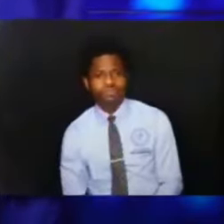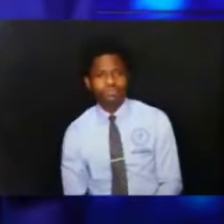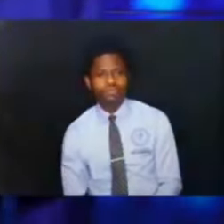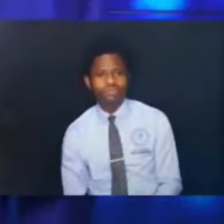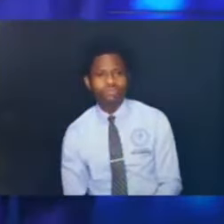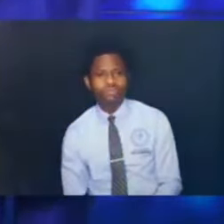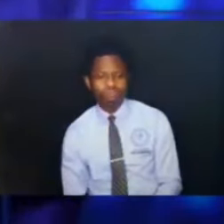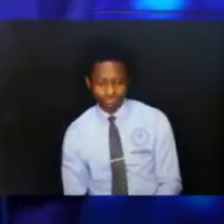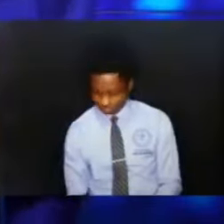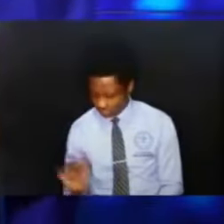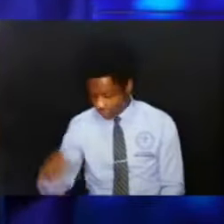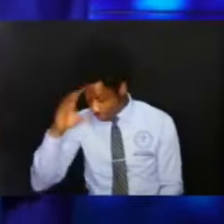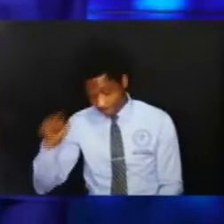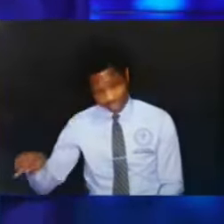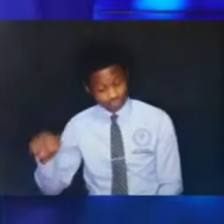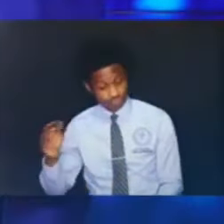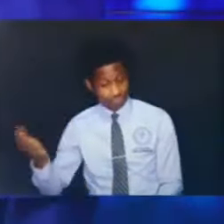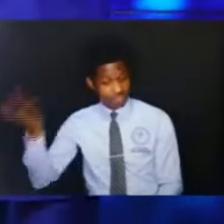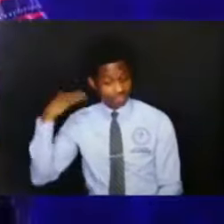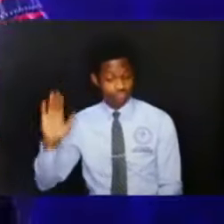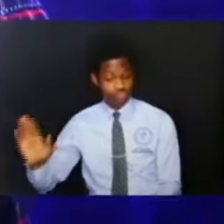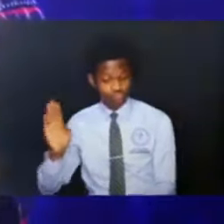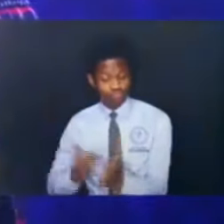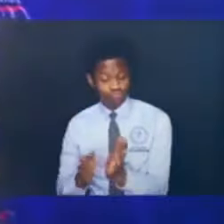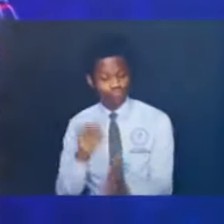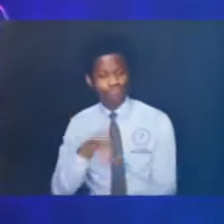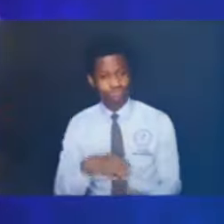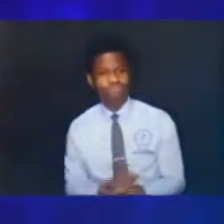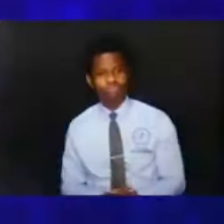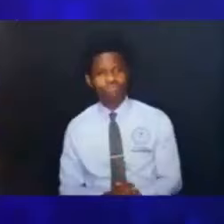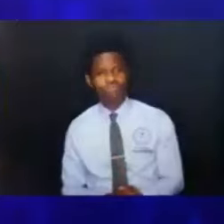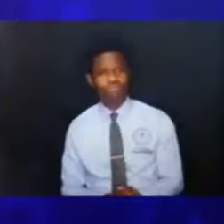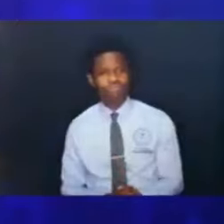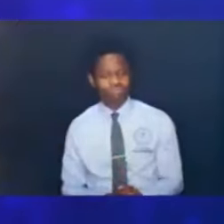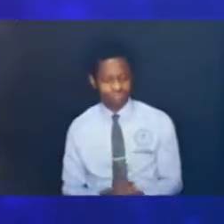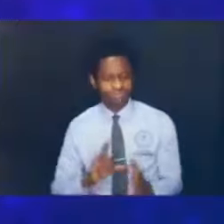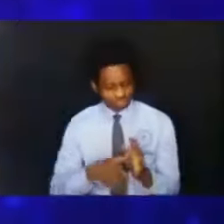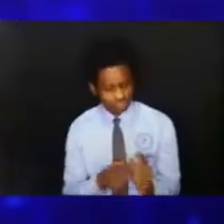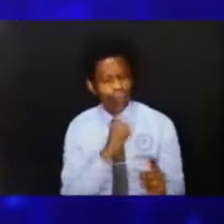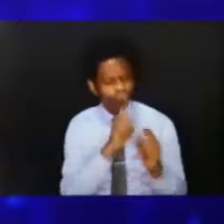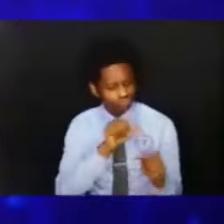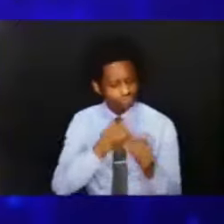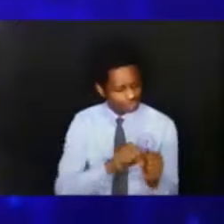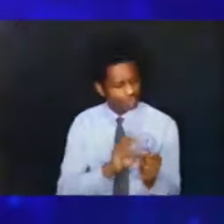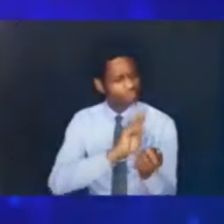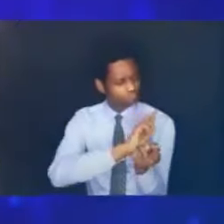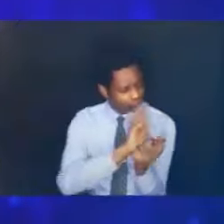it was his former school. Then I was talking about repentance, genuine